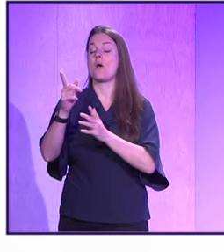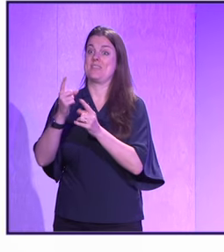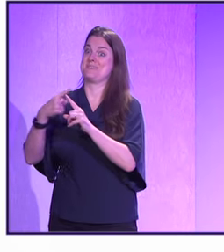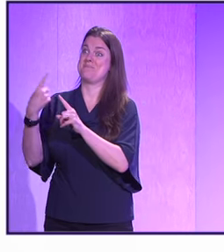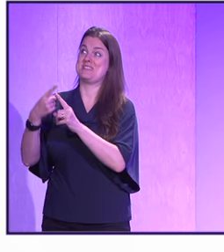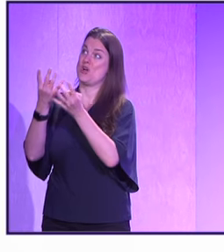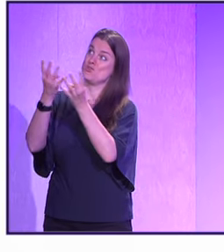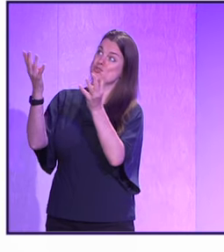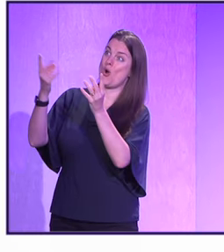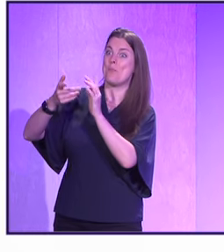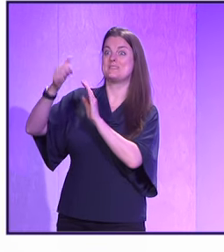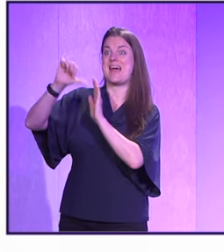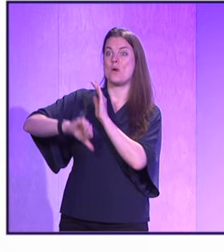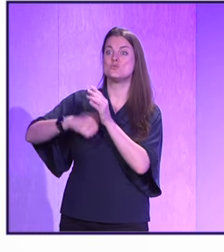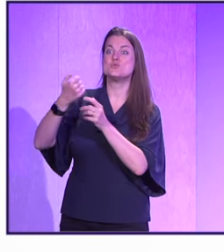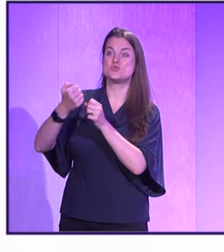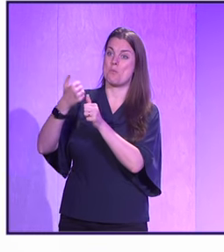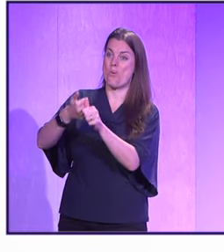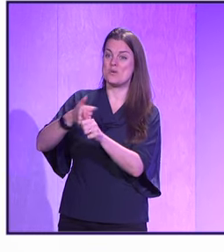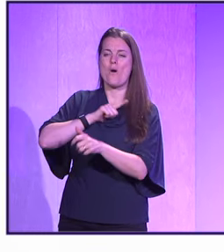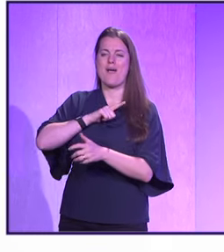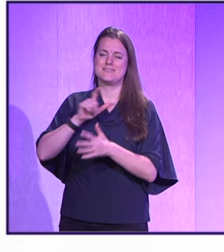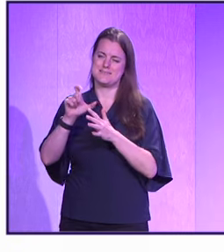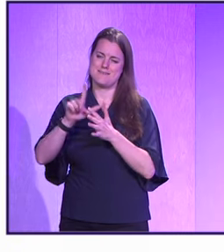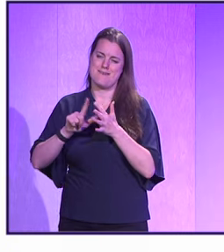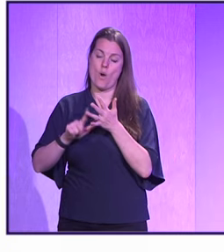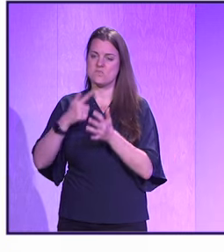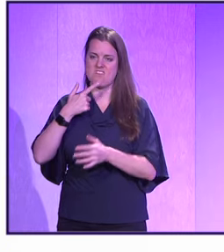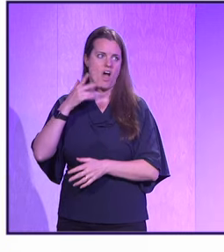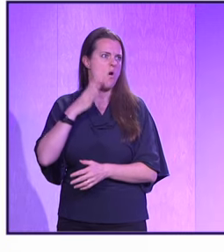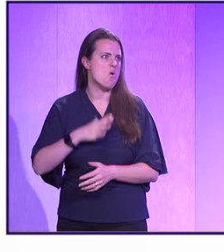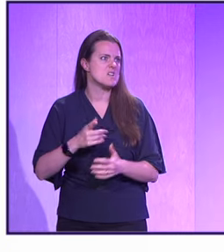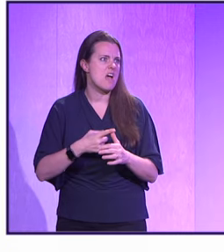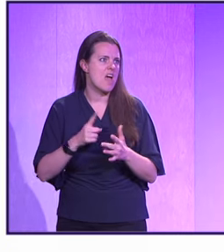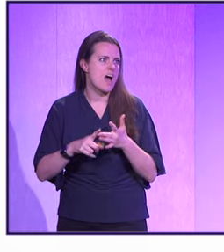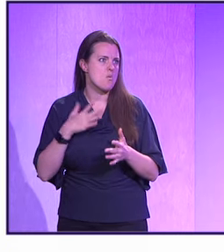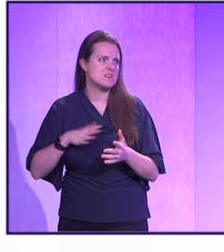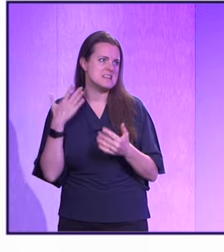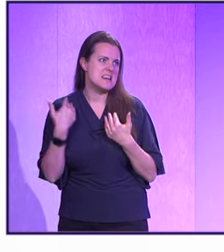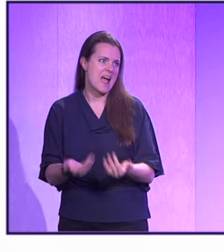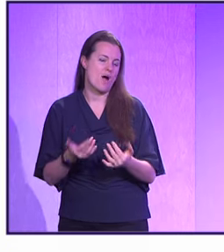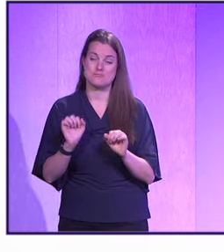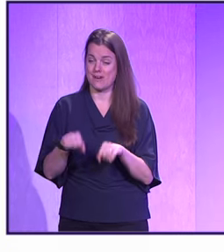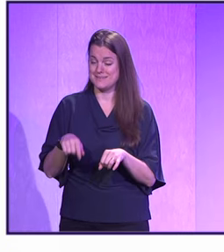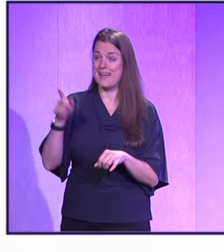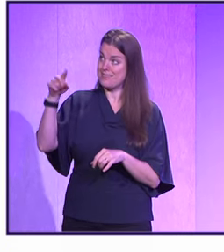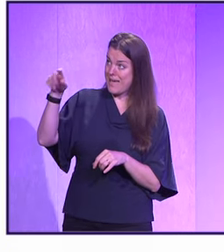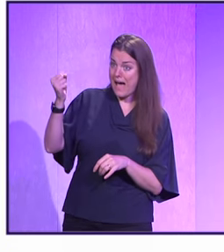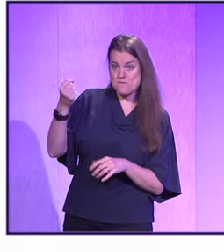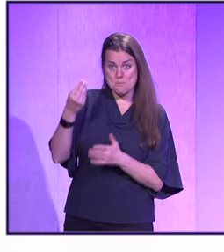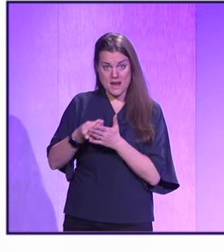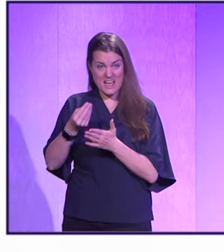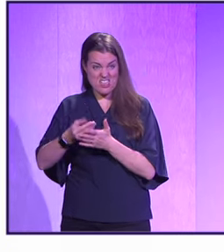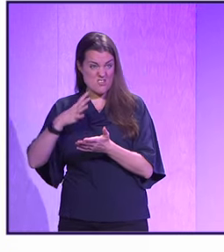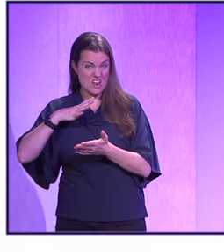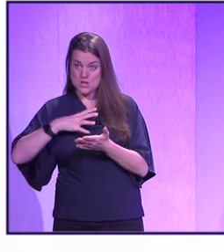different. There is immediate top-down support. Your board and your CEO are going, I want AI, and I want it now. And they have